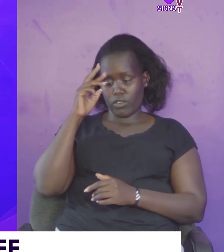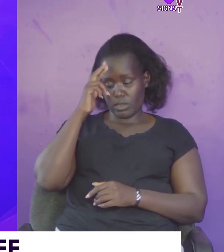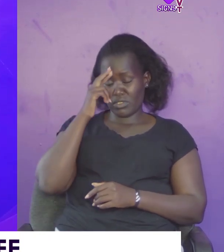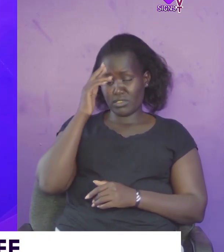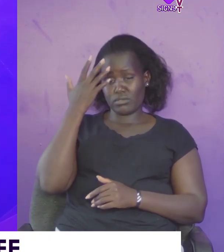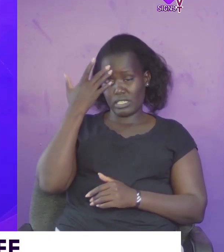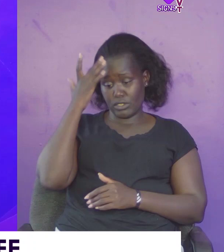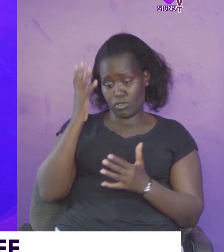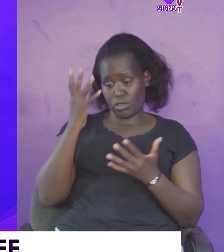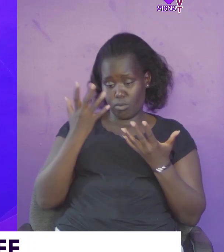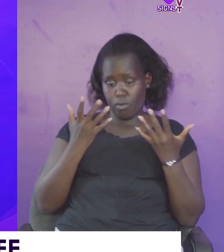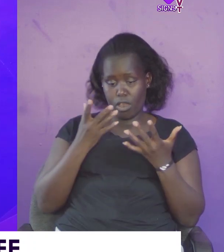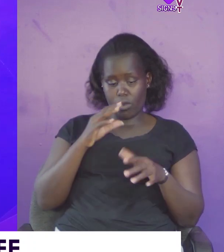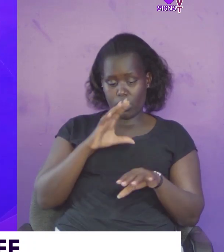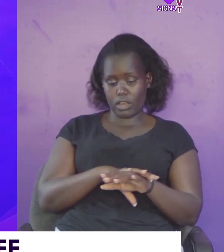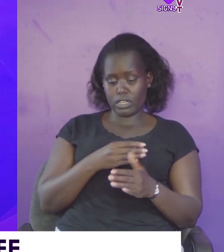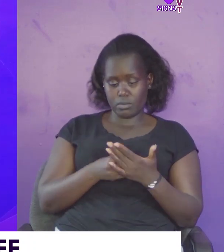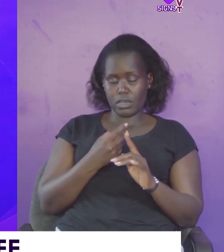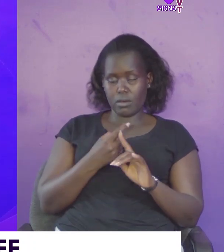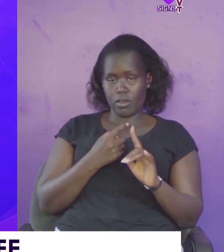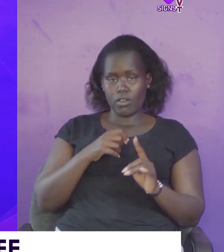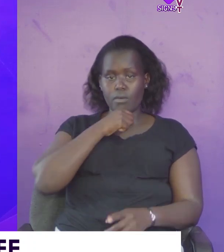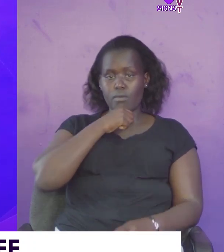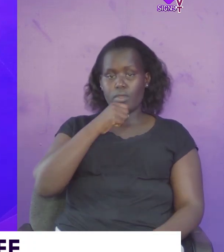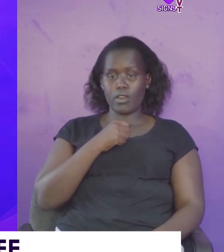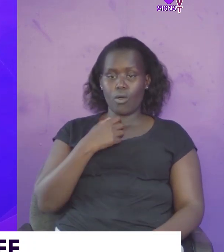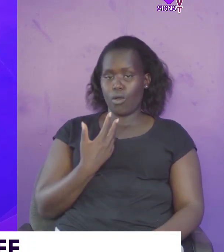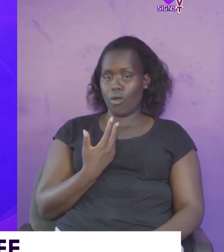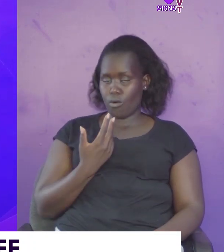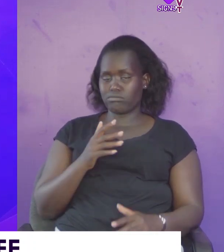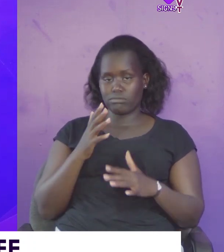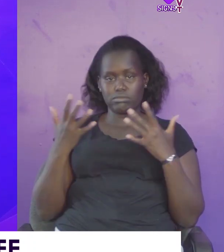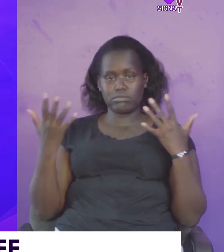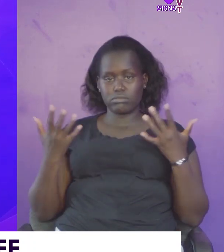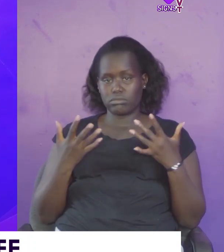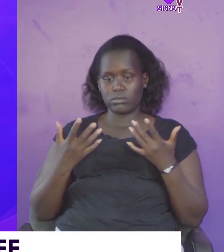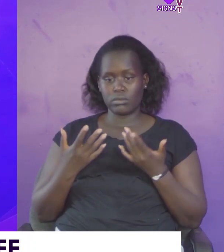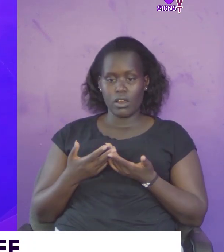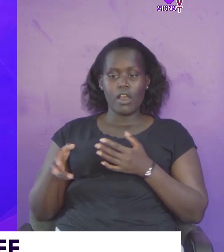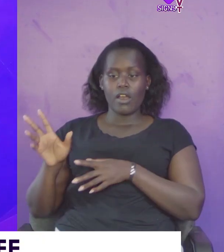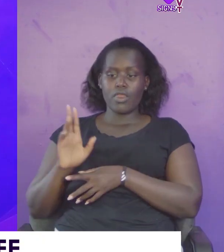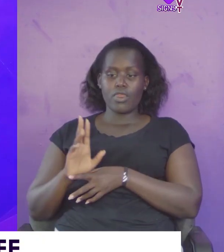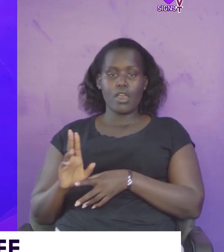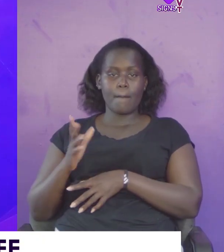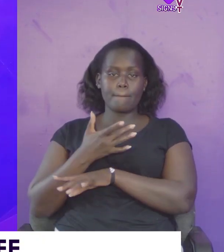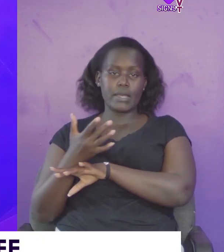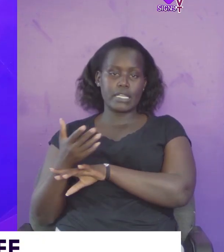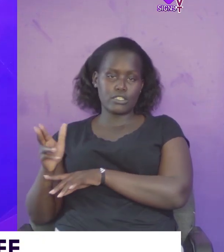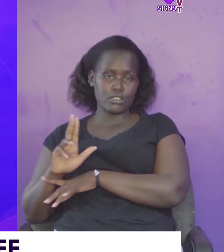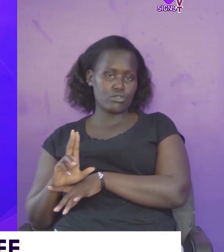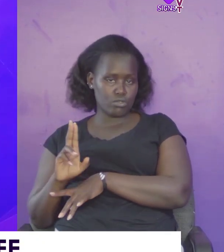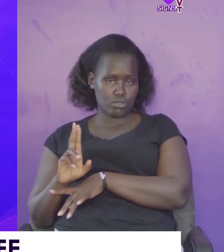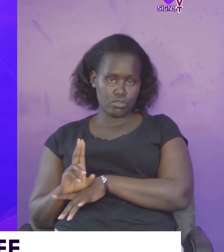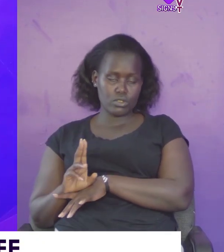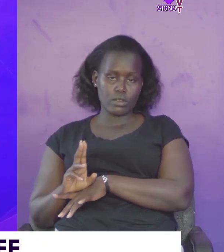comes. I don't know whether it's from the older folk or from where, that they overindulge. And in January, we